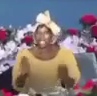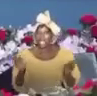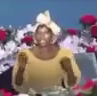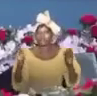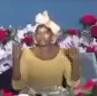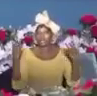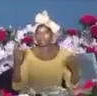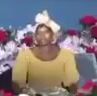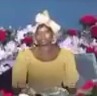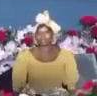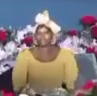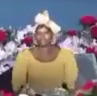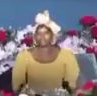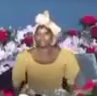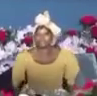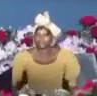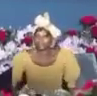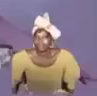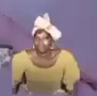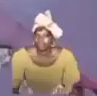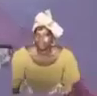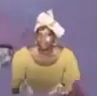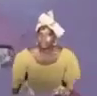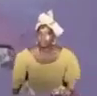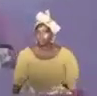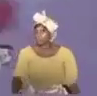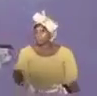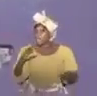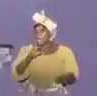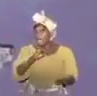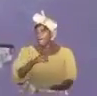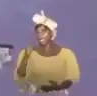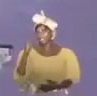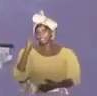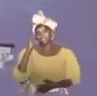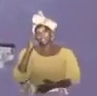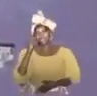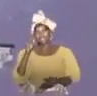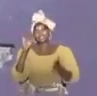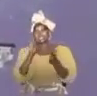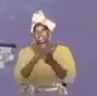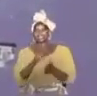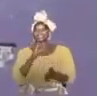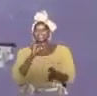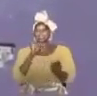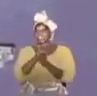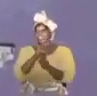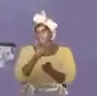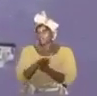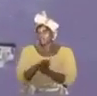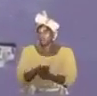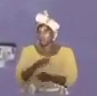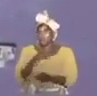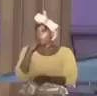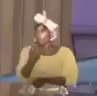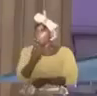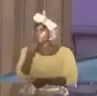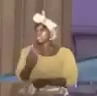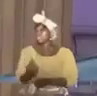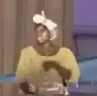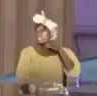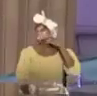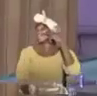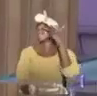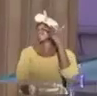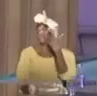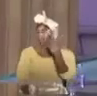Hallelujah. And then, as though that would be enough, there were only three things that were left after the